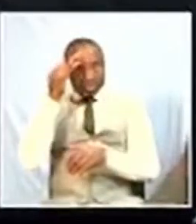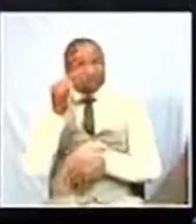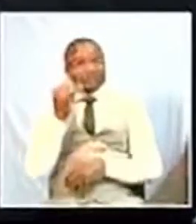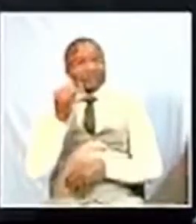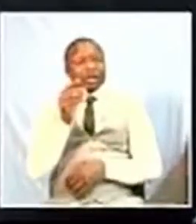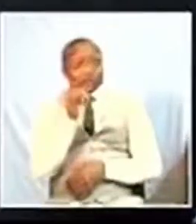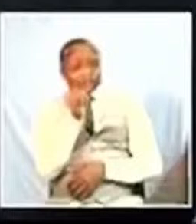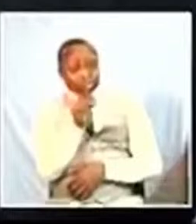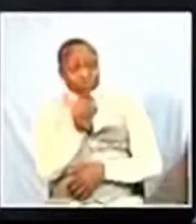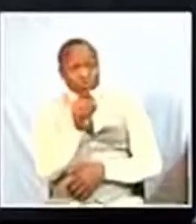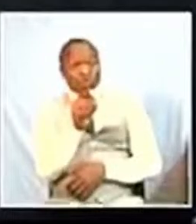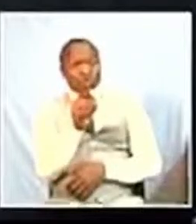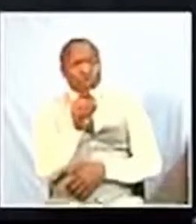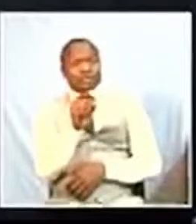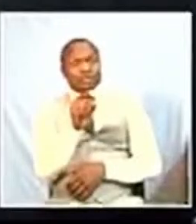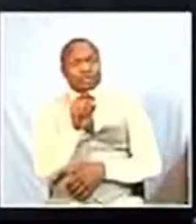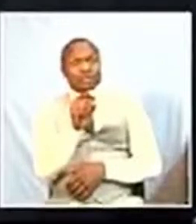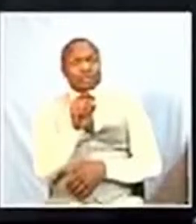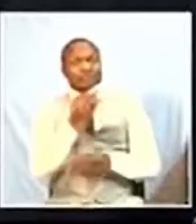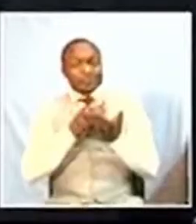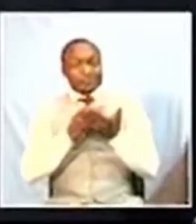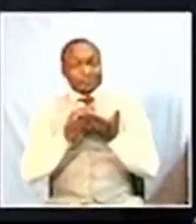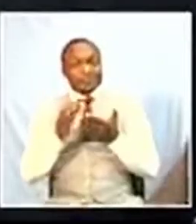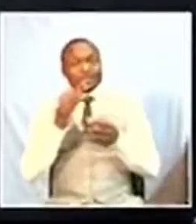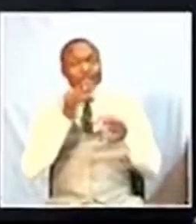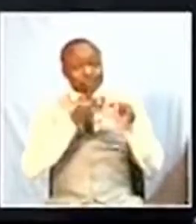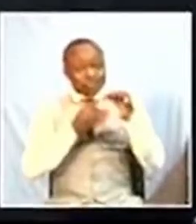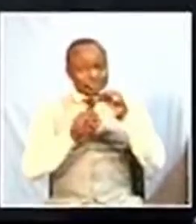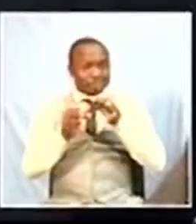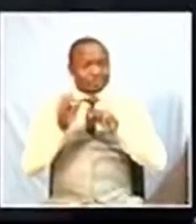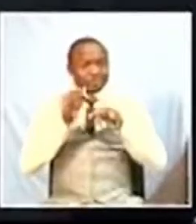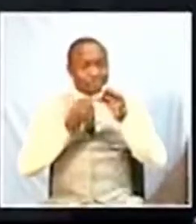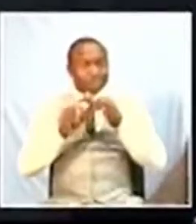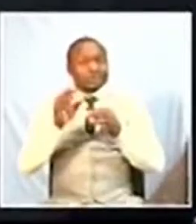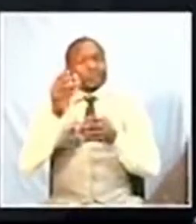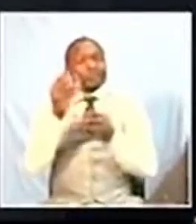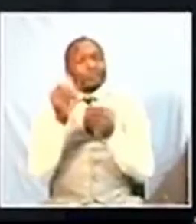do you labor to explain expenditure